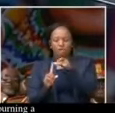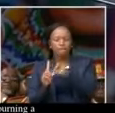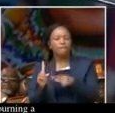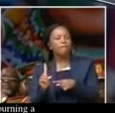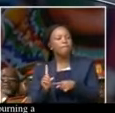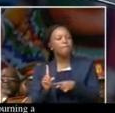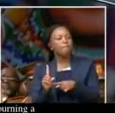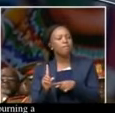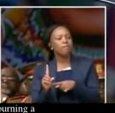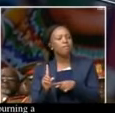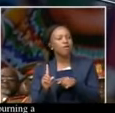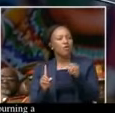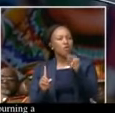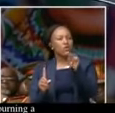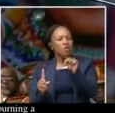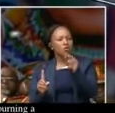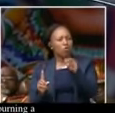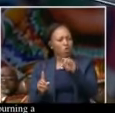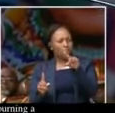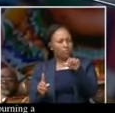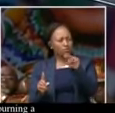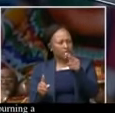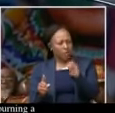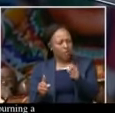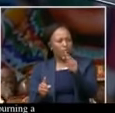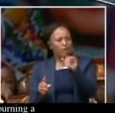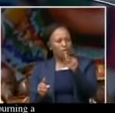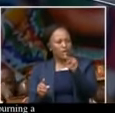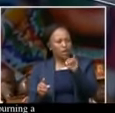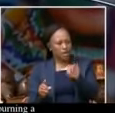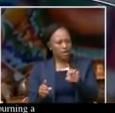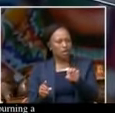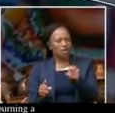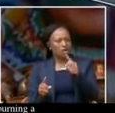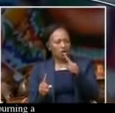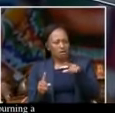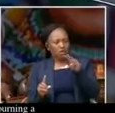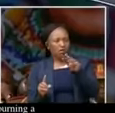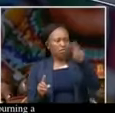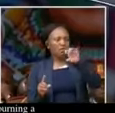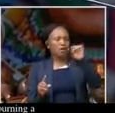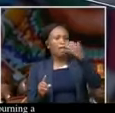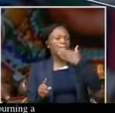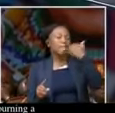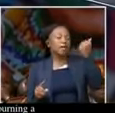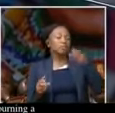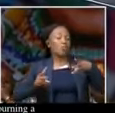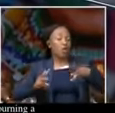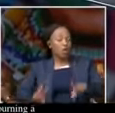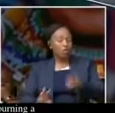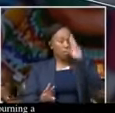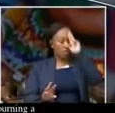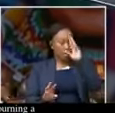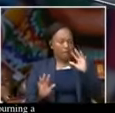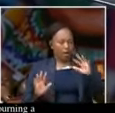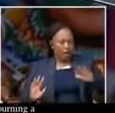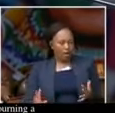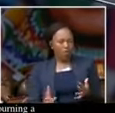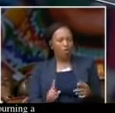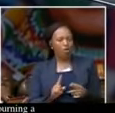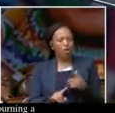Nomzamo Madikizela Mandela. The best way to remember her is to continue the fight